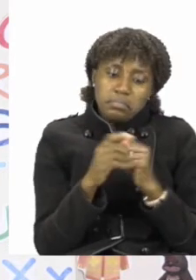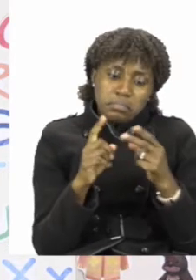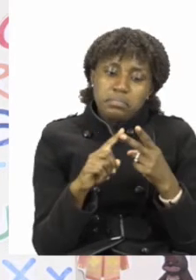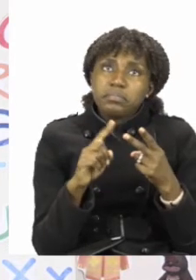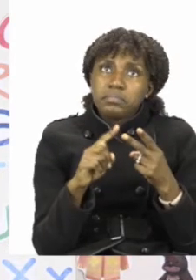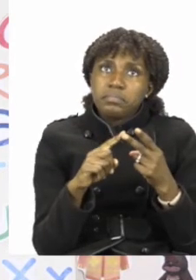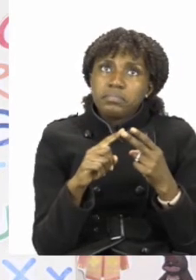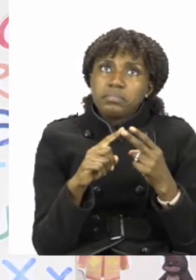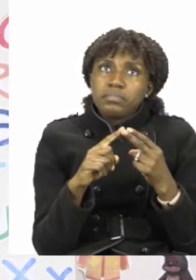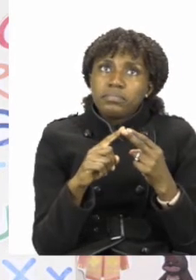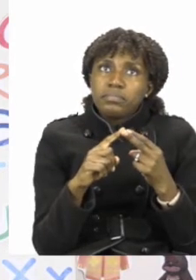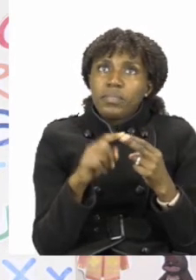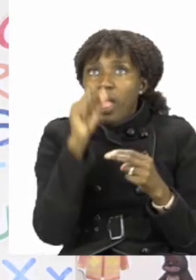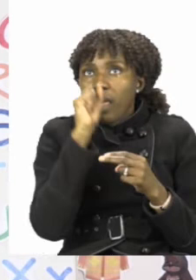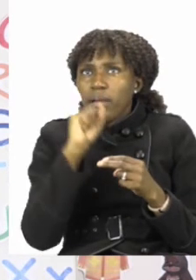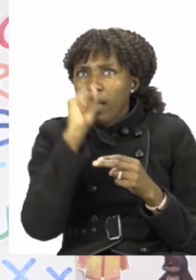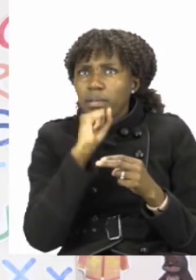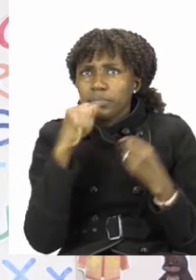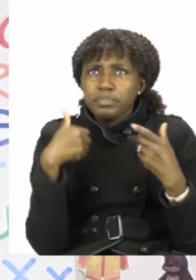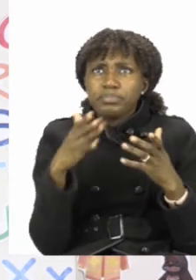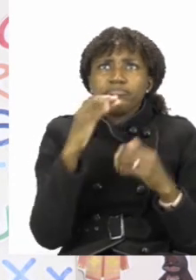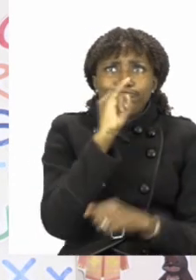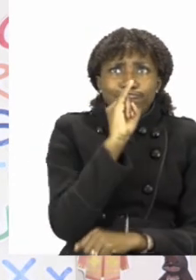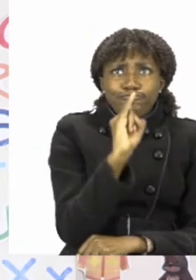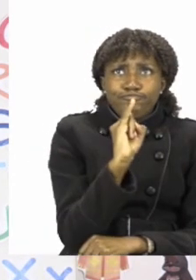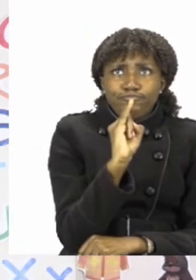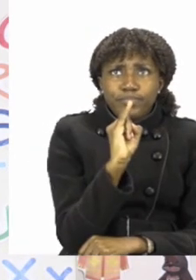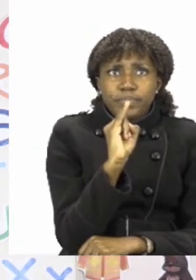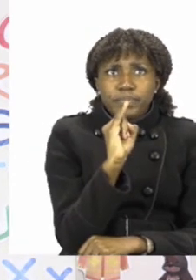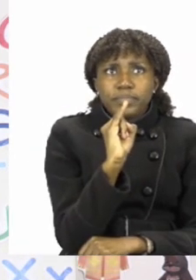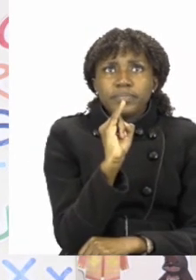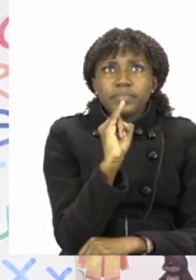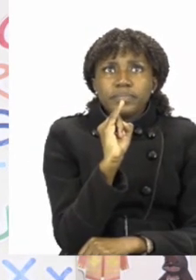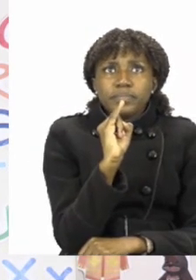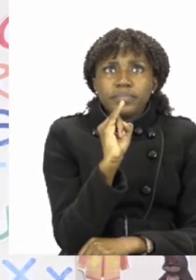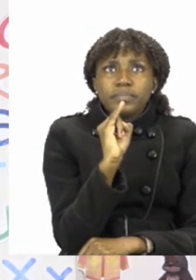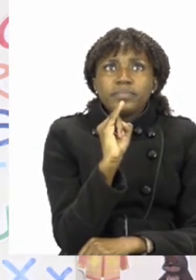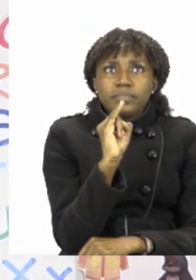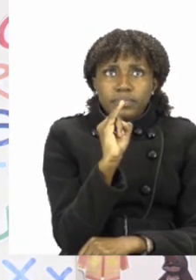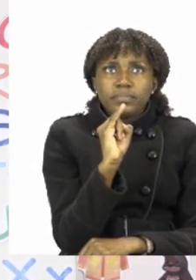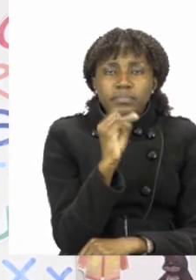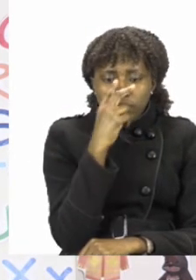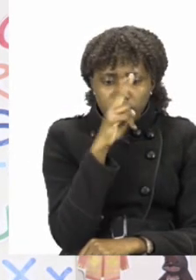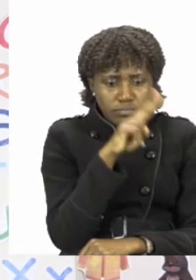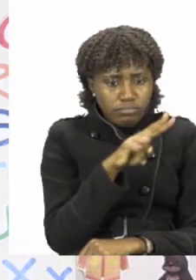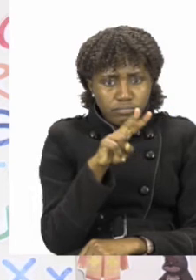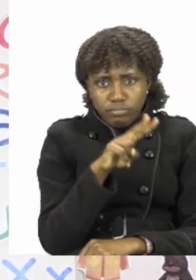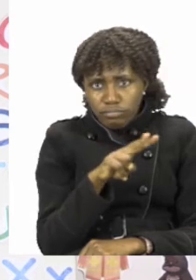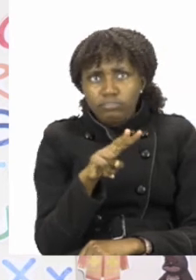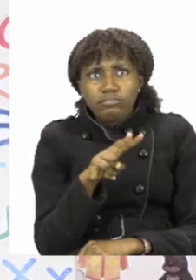one. We can see that it starts with an I. So we look for our